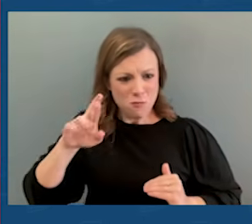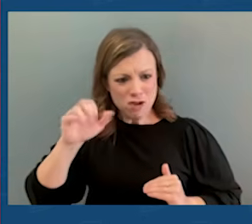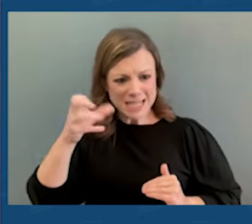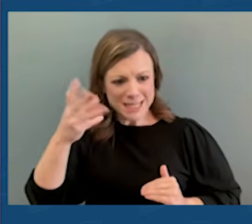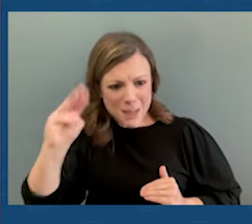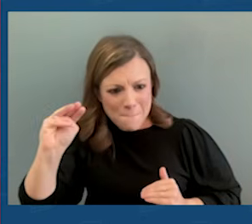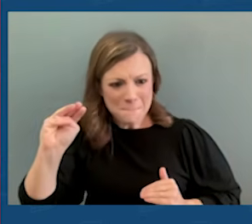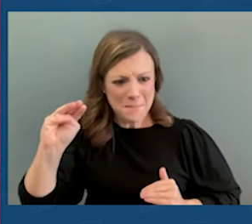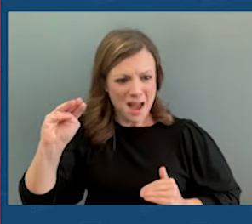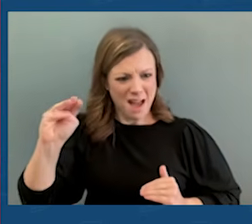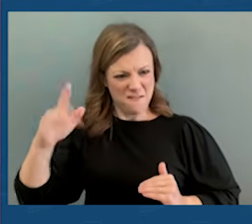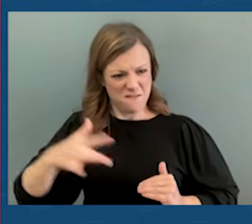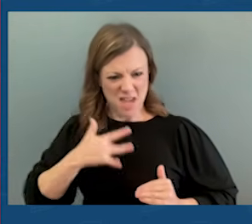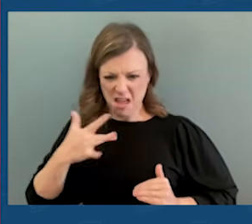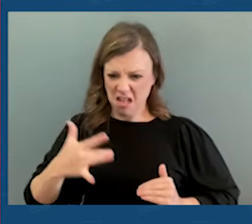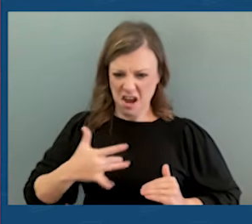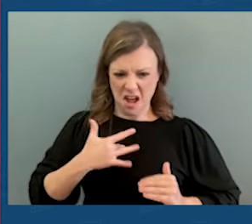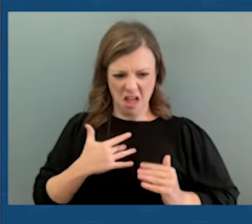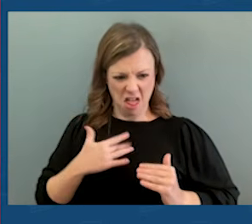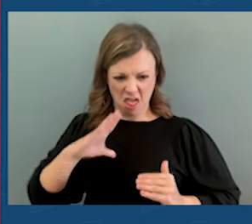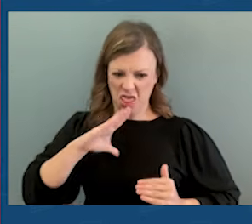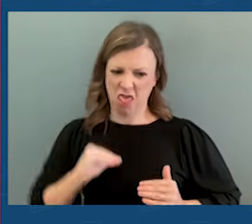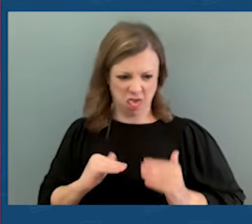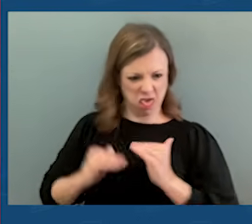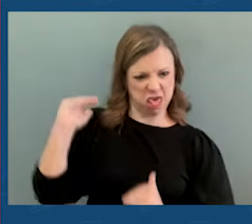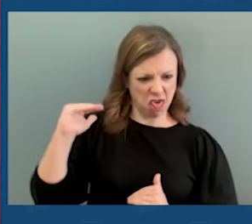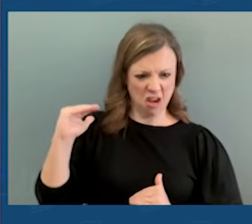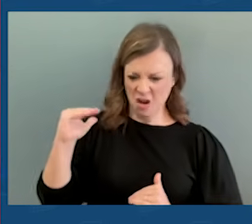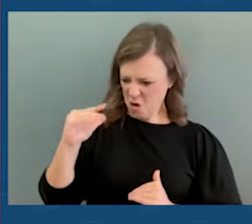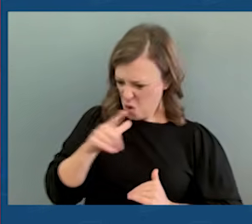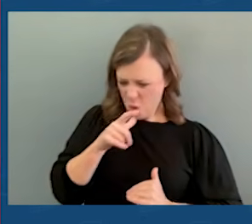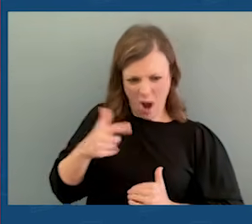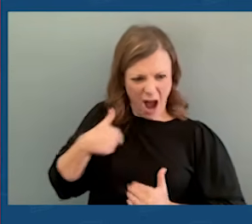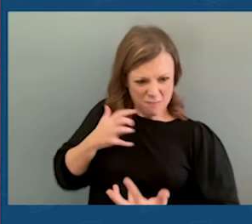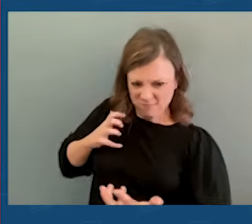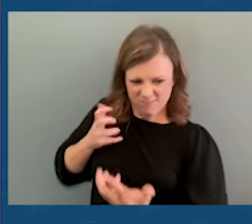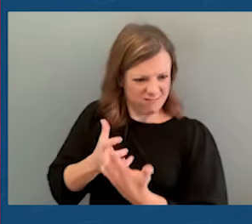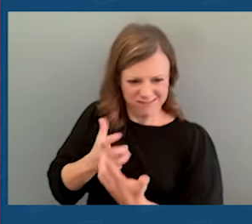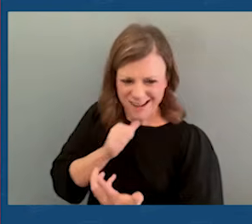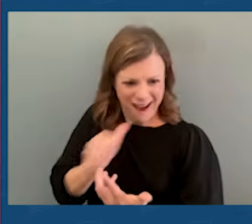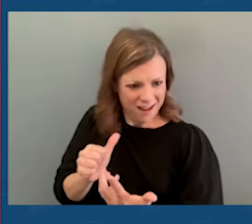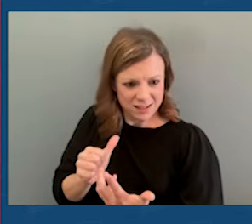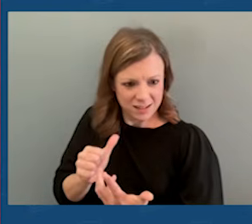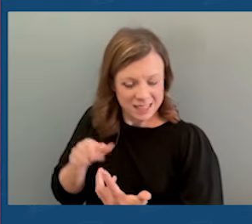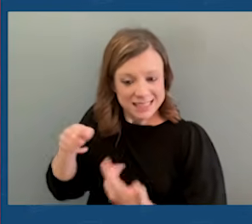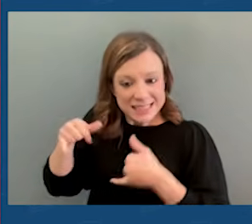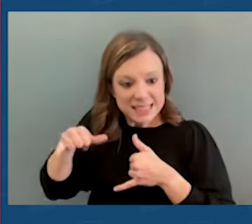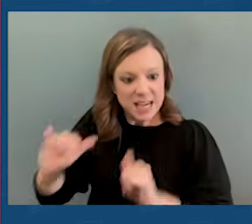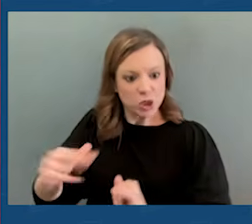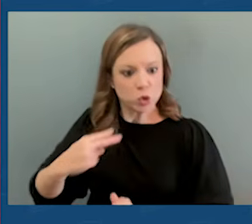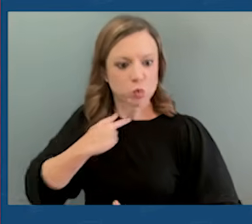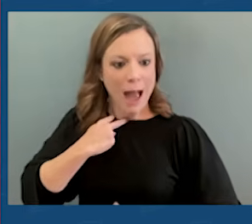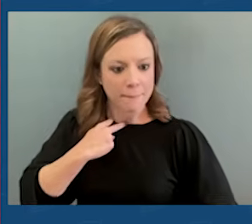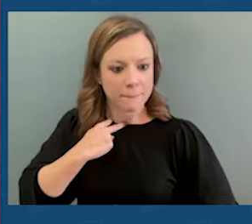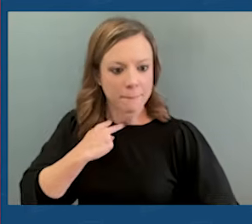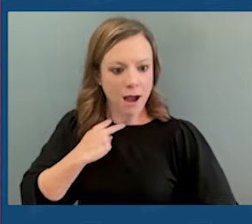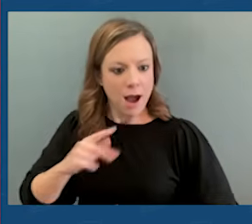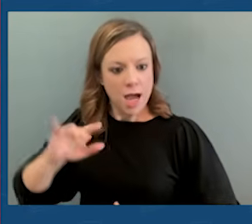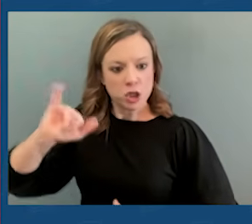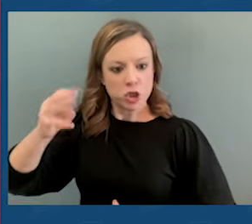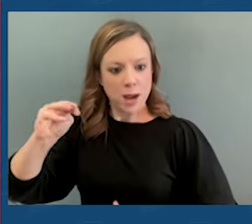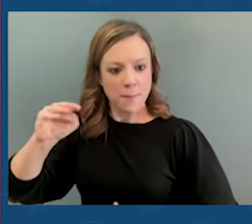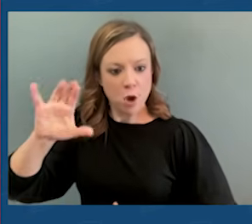Millions of people, even though free on a piece of paper, were still trapped by Jim Crow, stripped of their